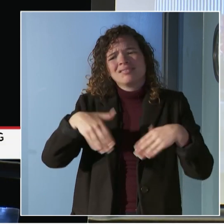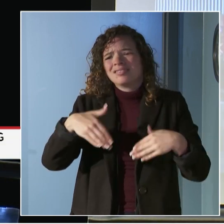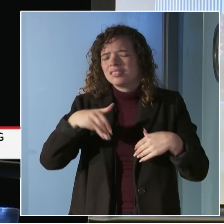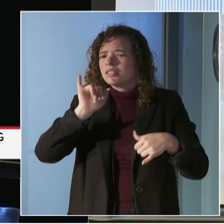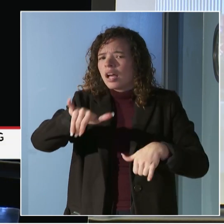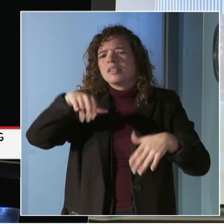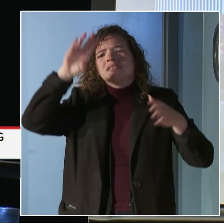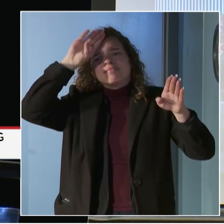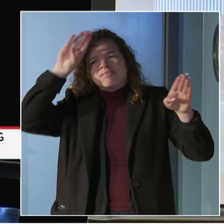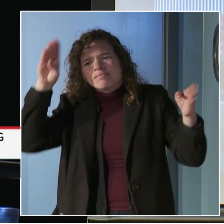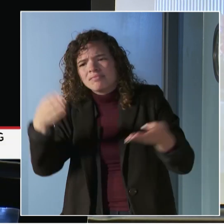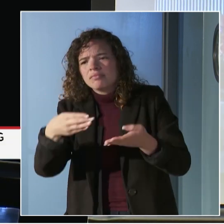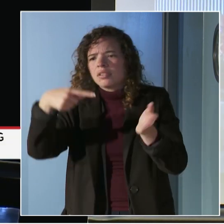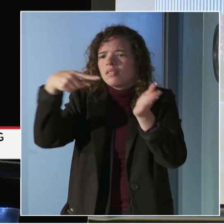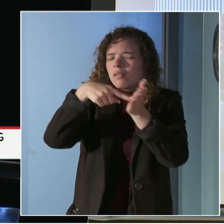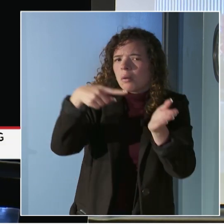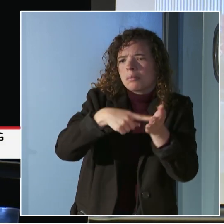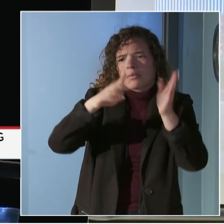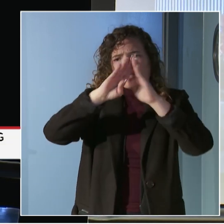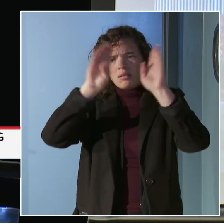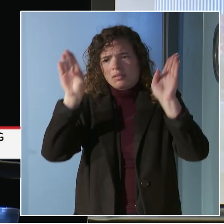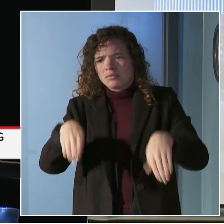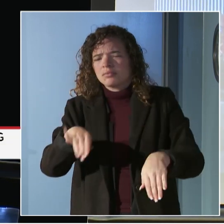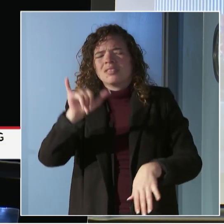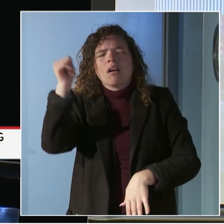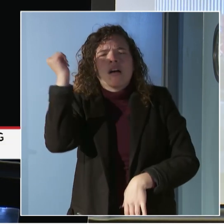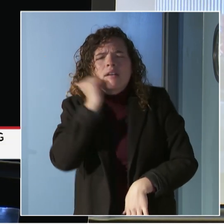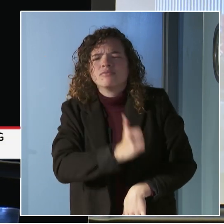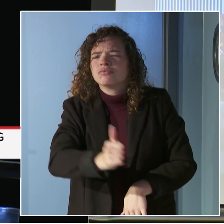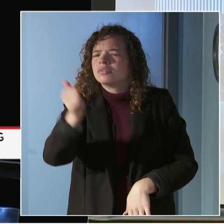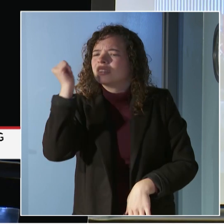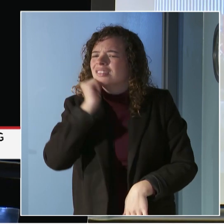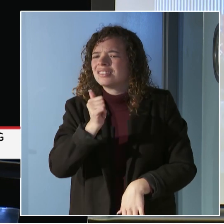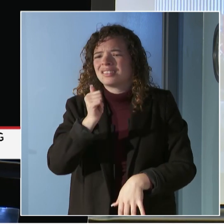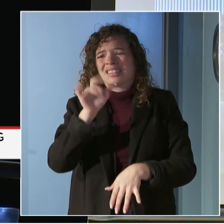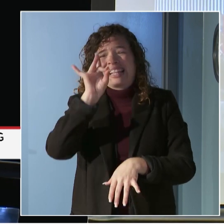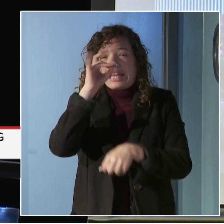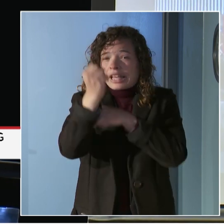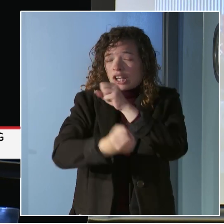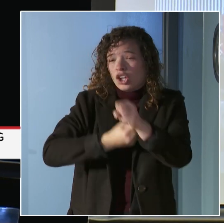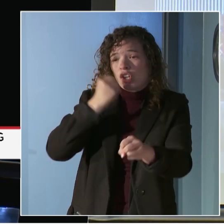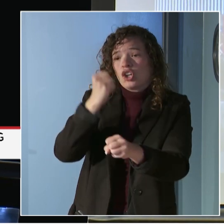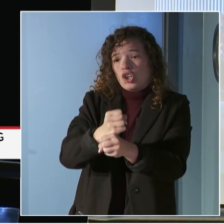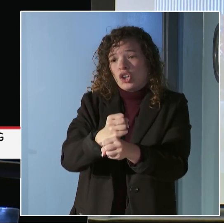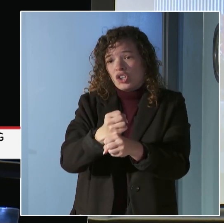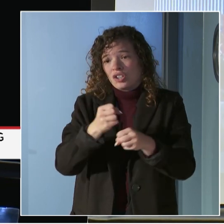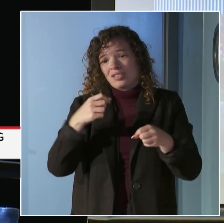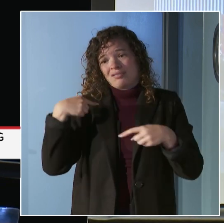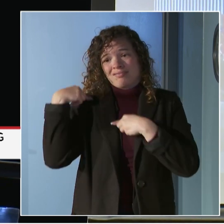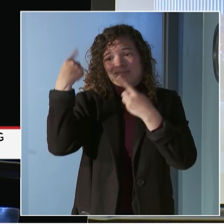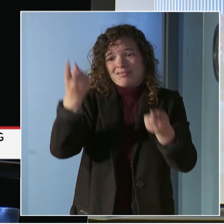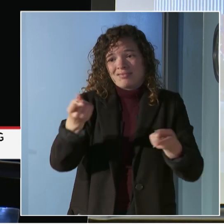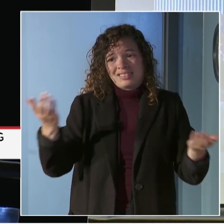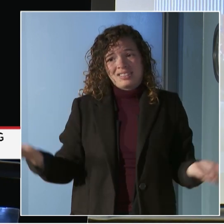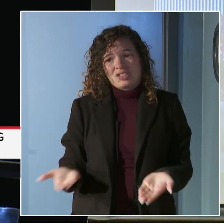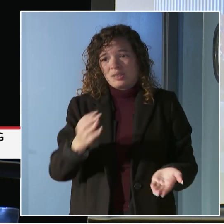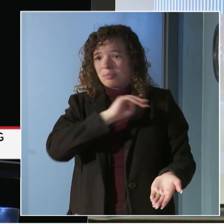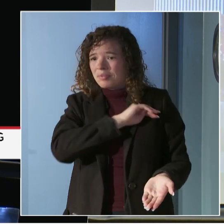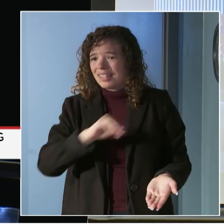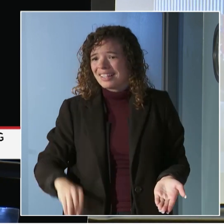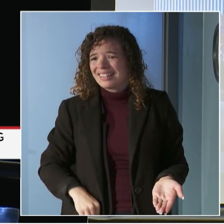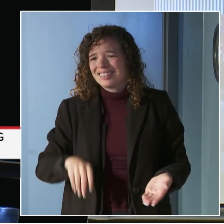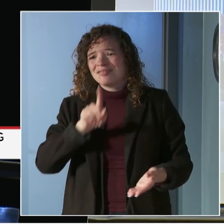housing affordability for every day of our almost 8 years in office. And I'm feeling kind of lucky